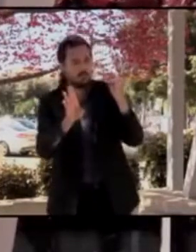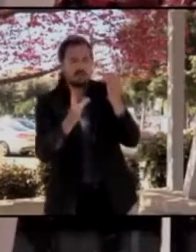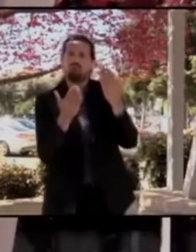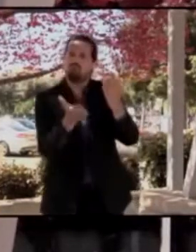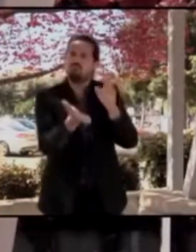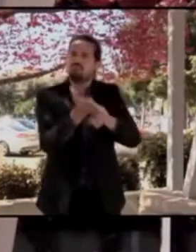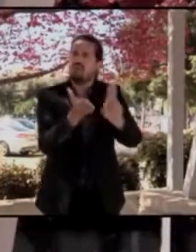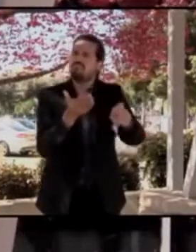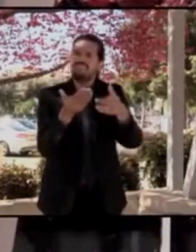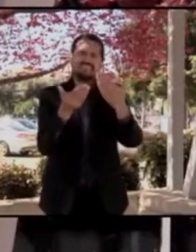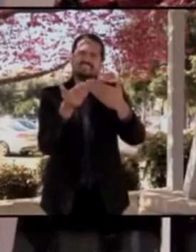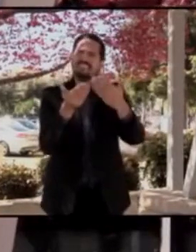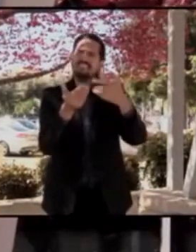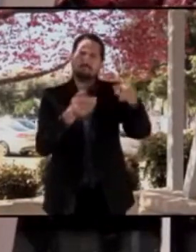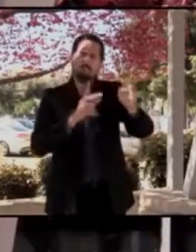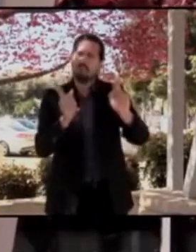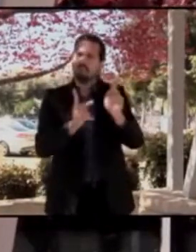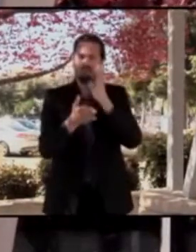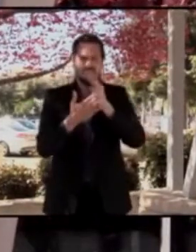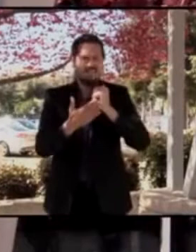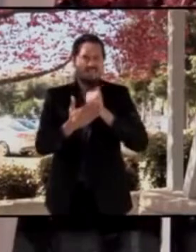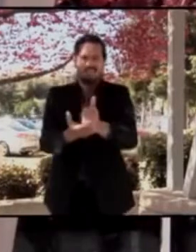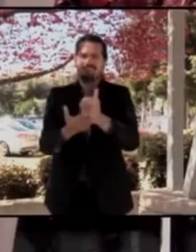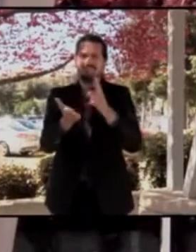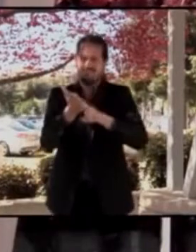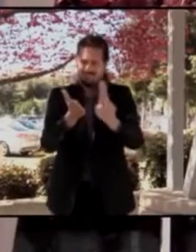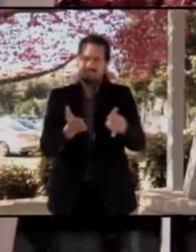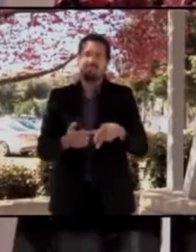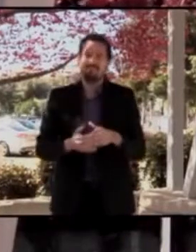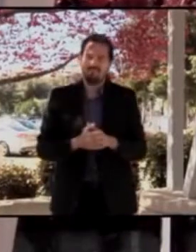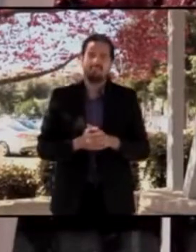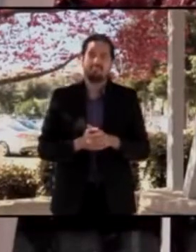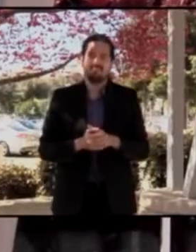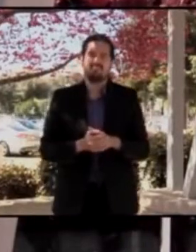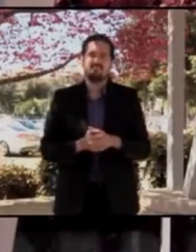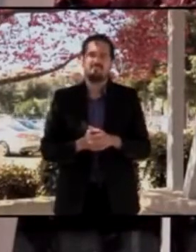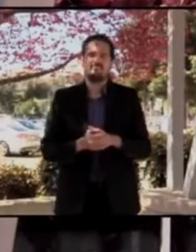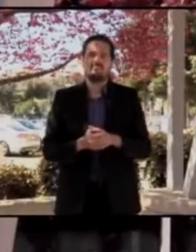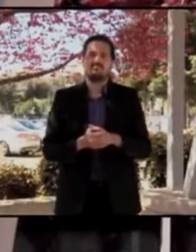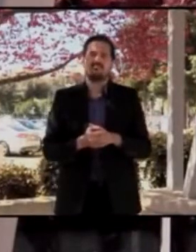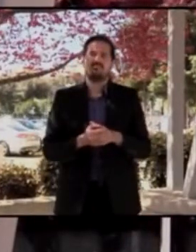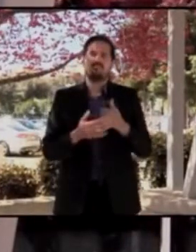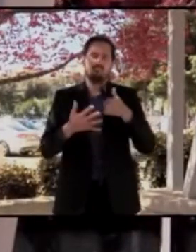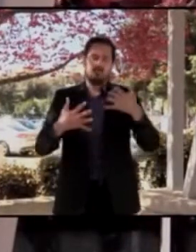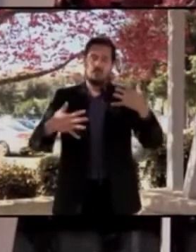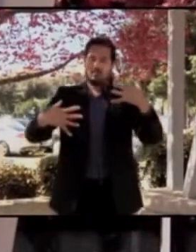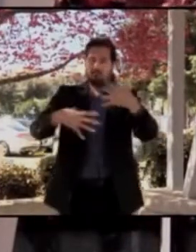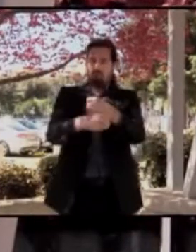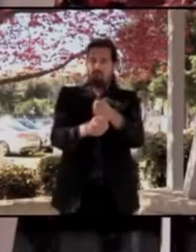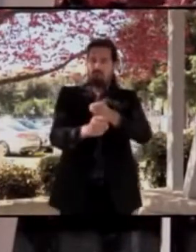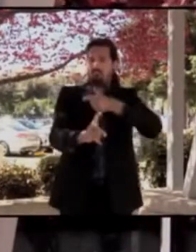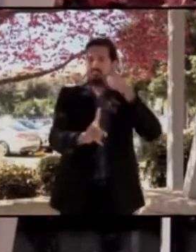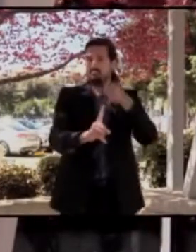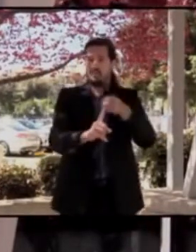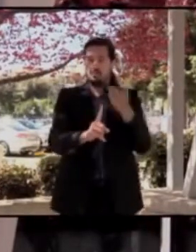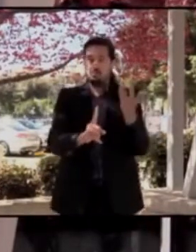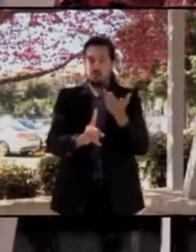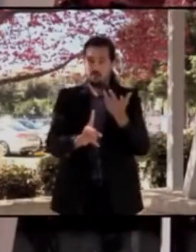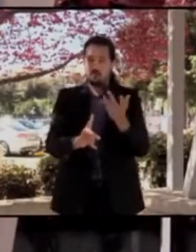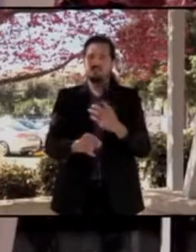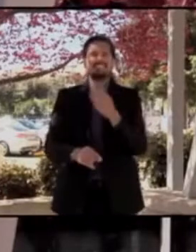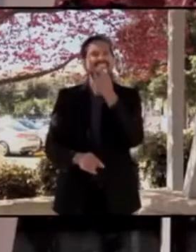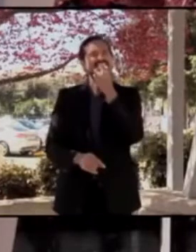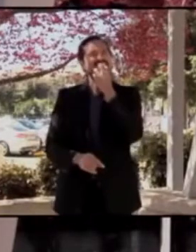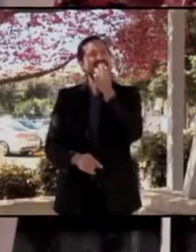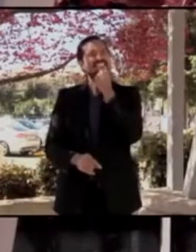as we can make it for you to do that. I just want to close with this point. I love living here. And I think, Mike, you said it best